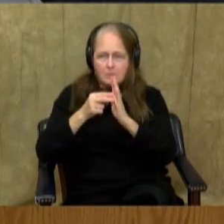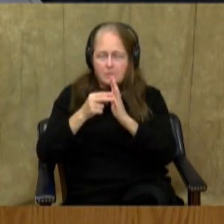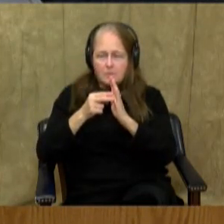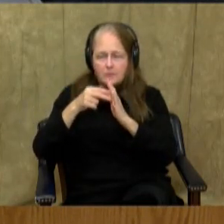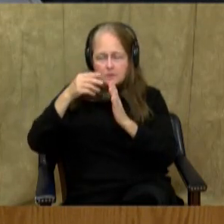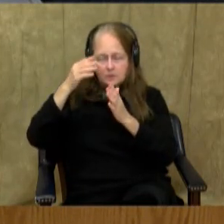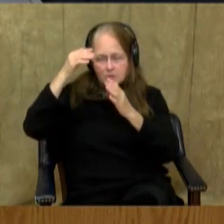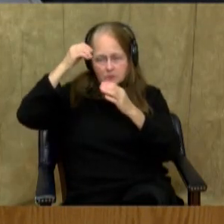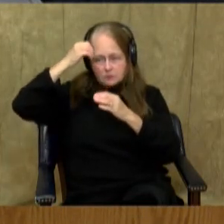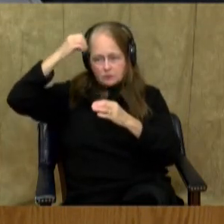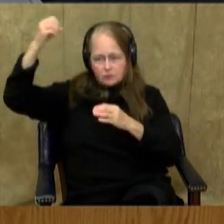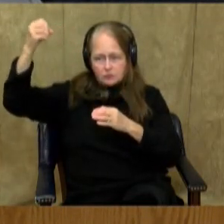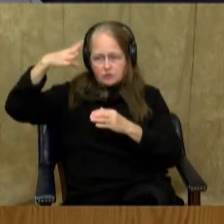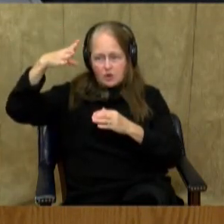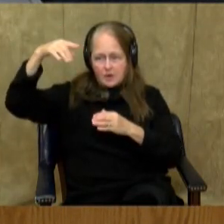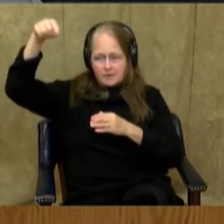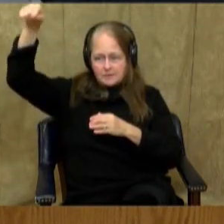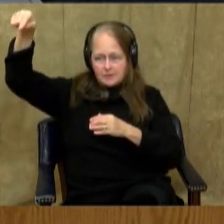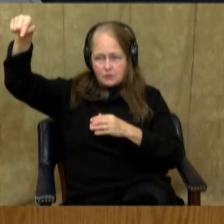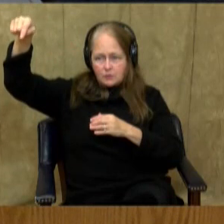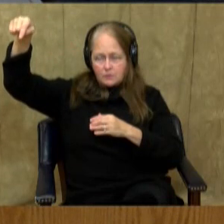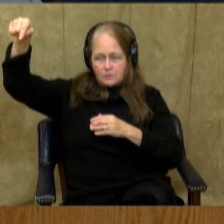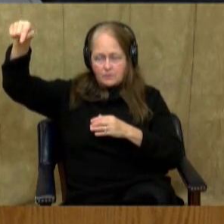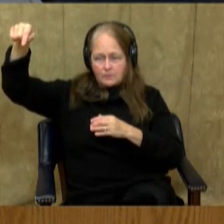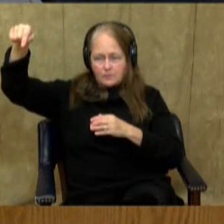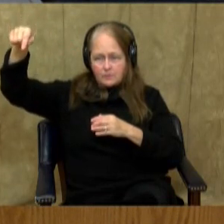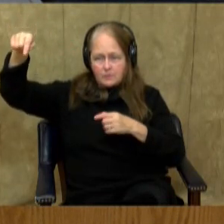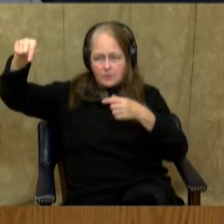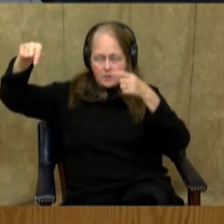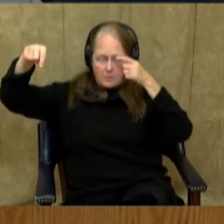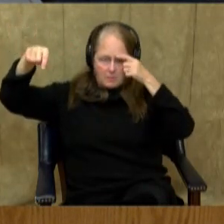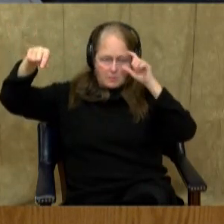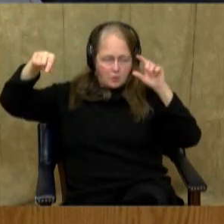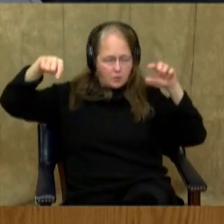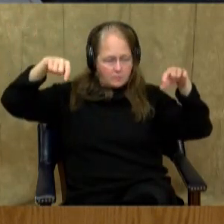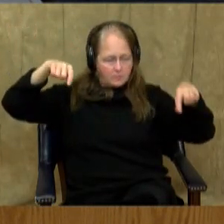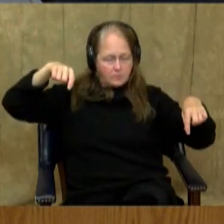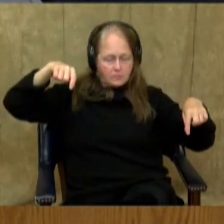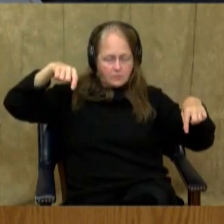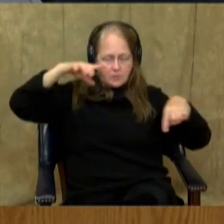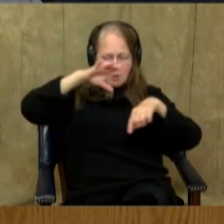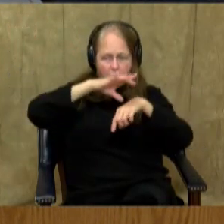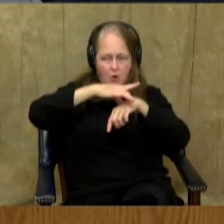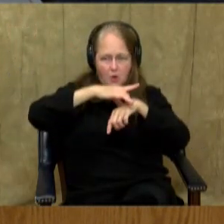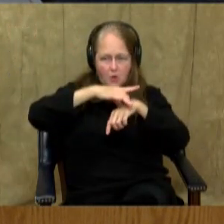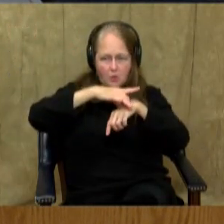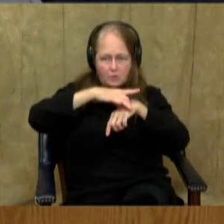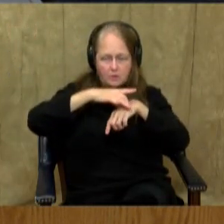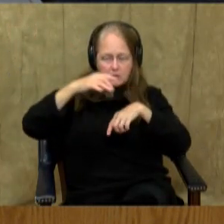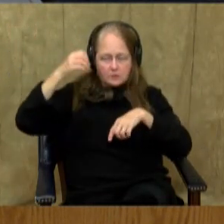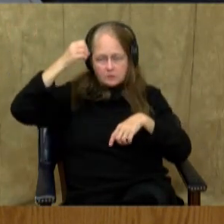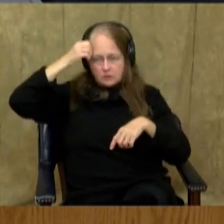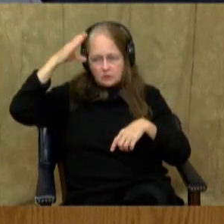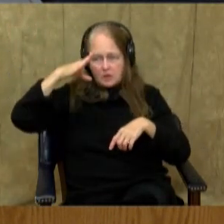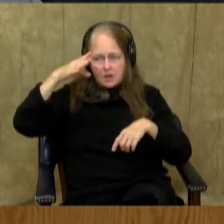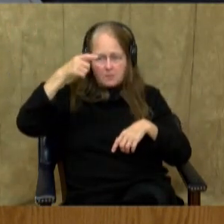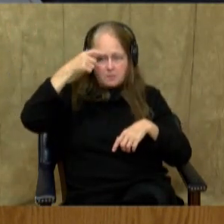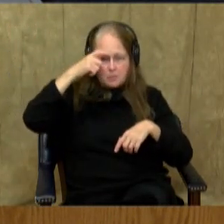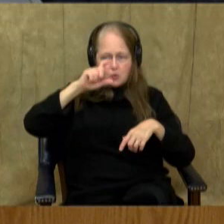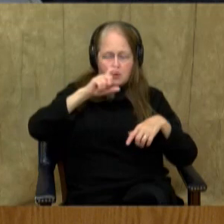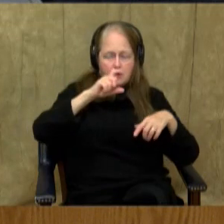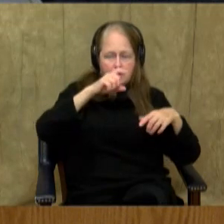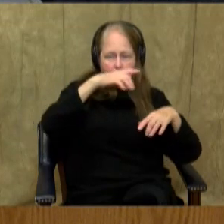the sun is over here, then we have the moon, then we have the earth. Sun, moon, earth is new